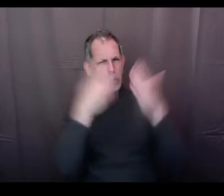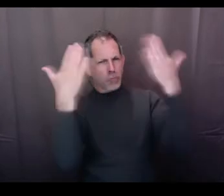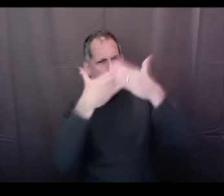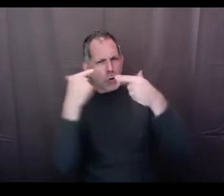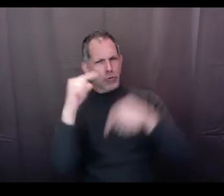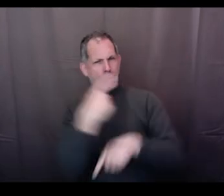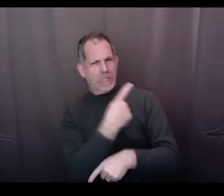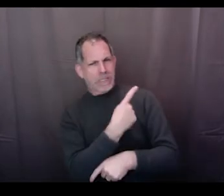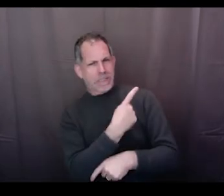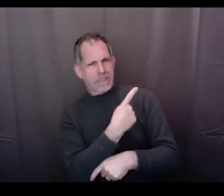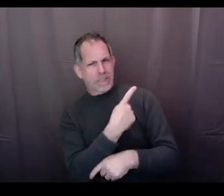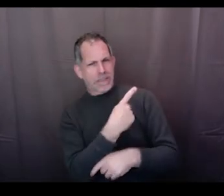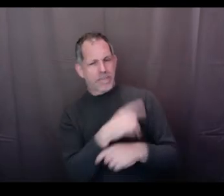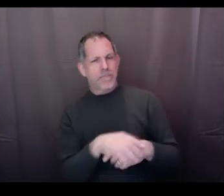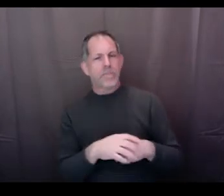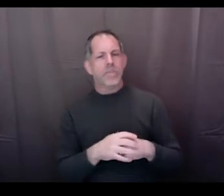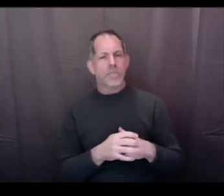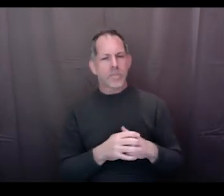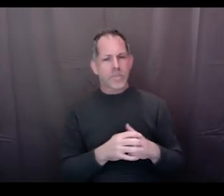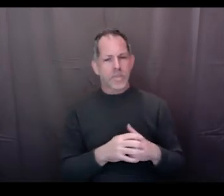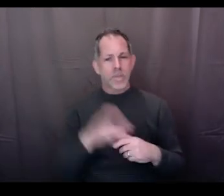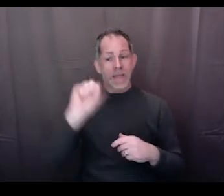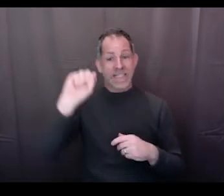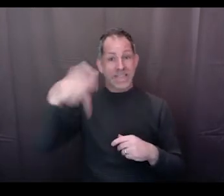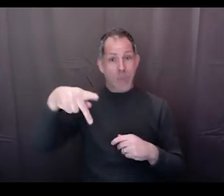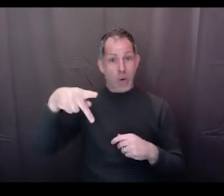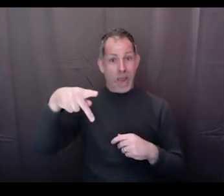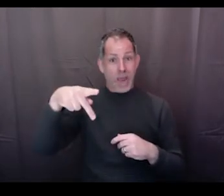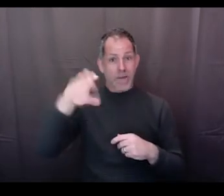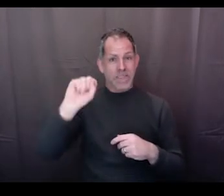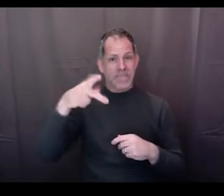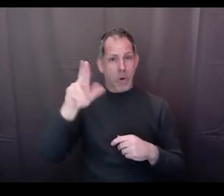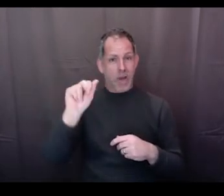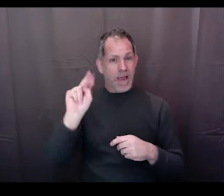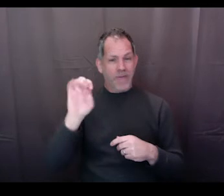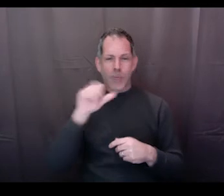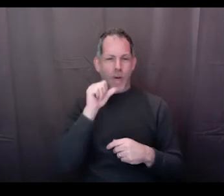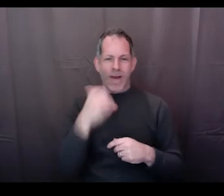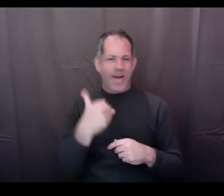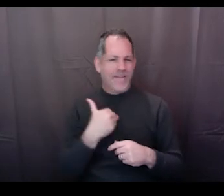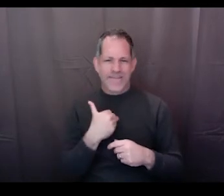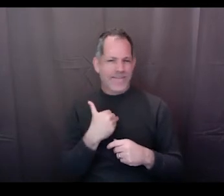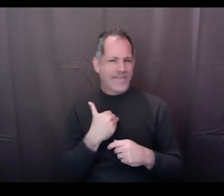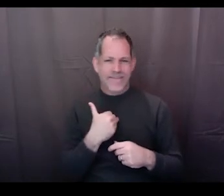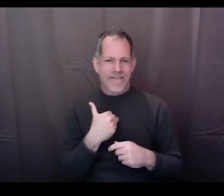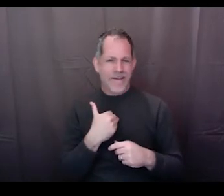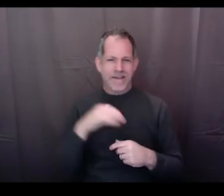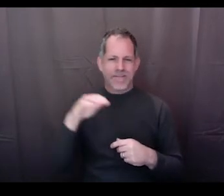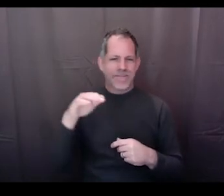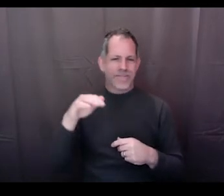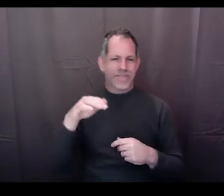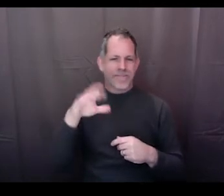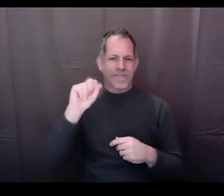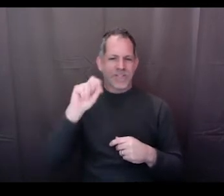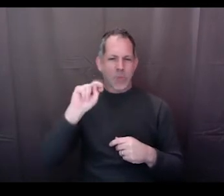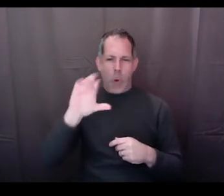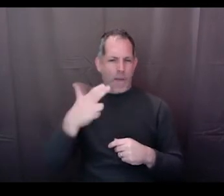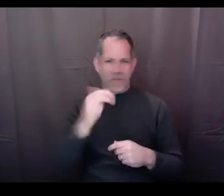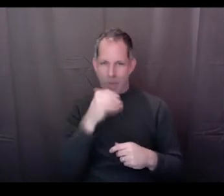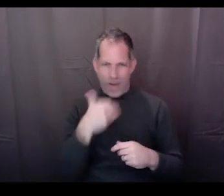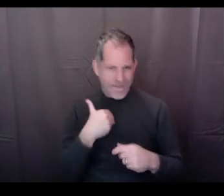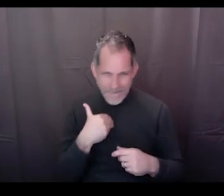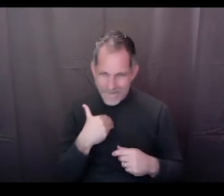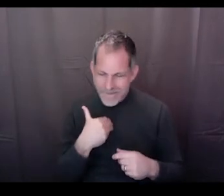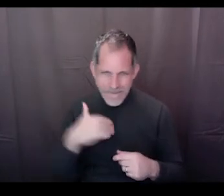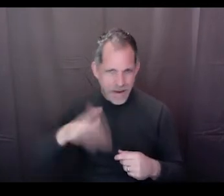is Spokane County. The orange bar is King County. We don't have Snohomish County data on this,